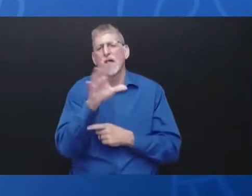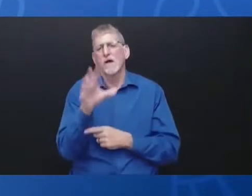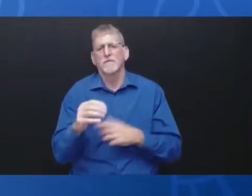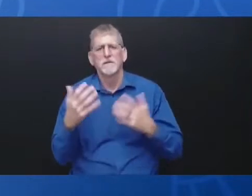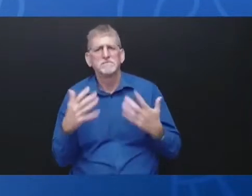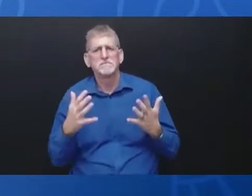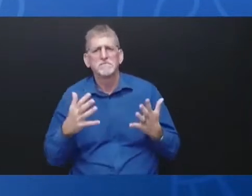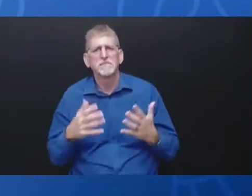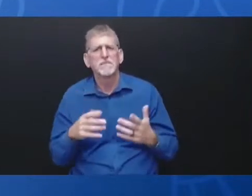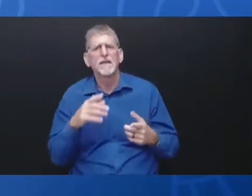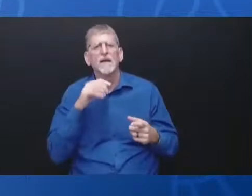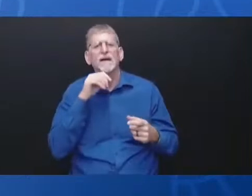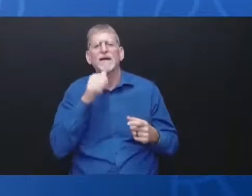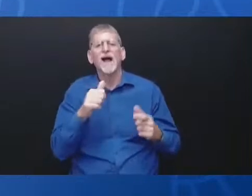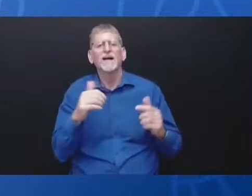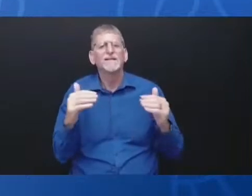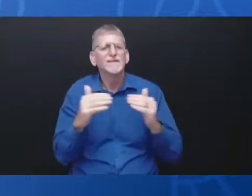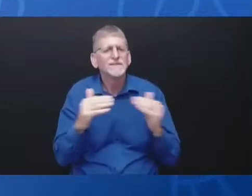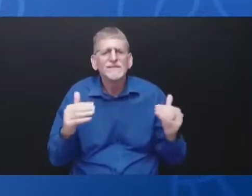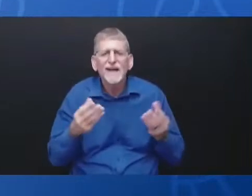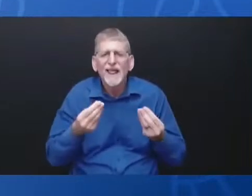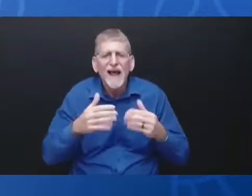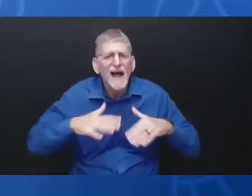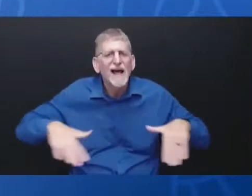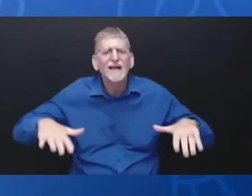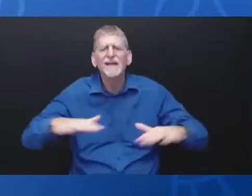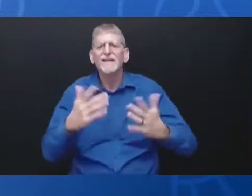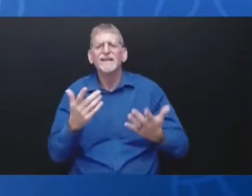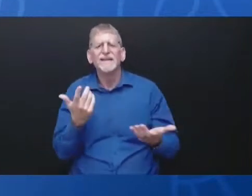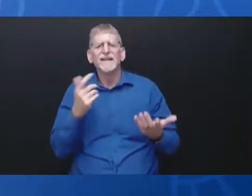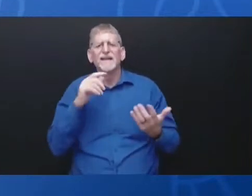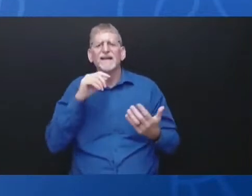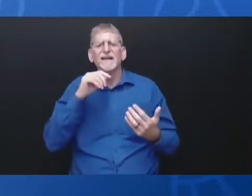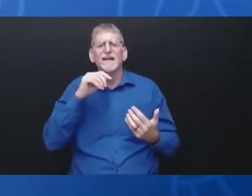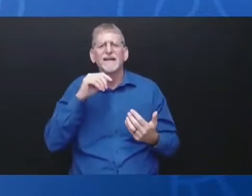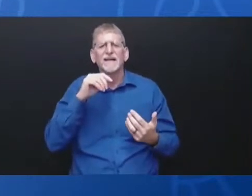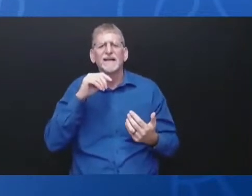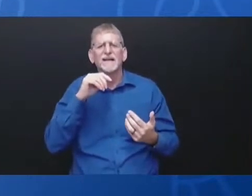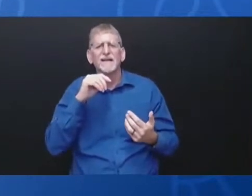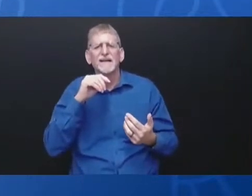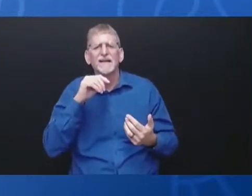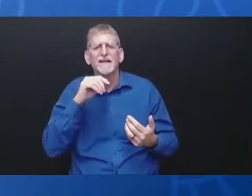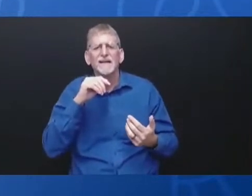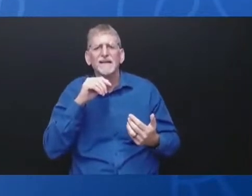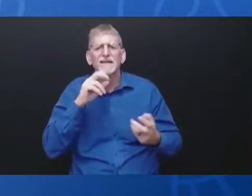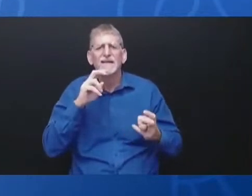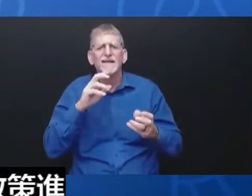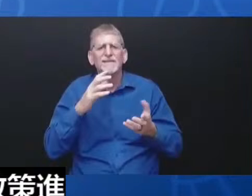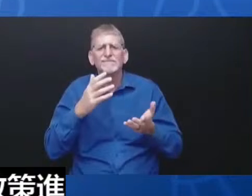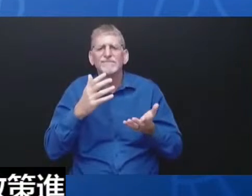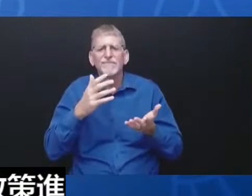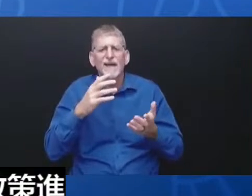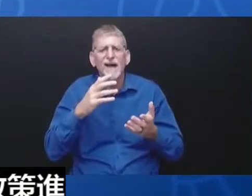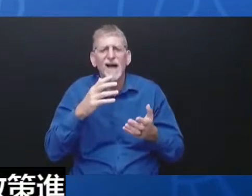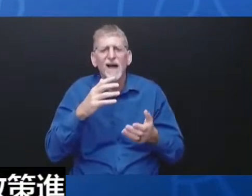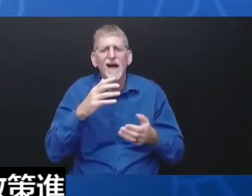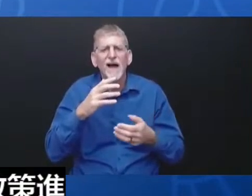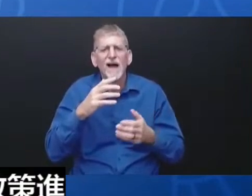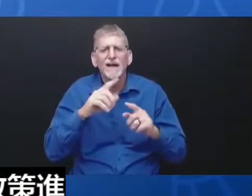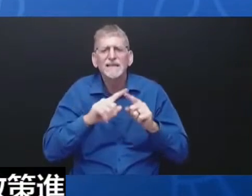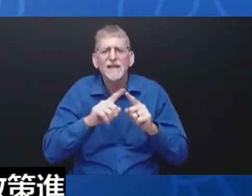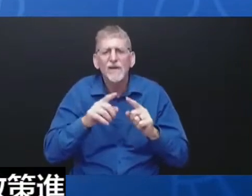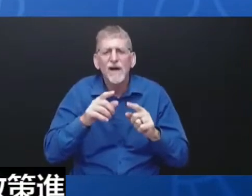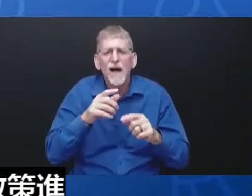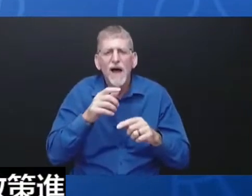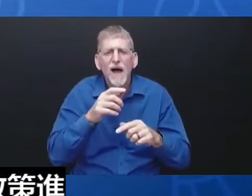expropriation law, as well as its growing relationship with countries like Russia and Iran. That's what prompted the serious review